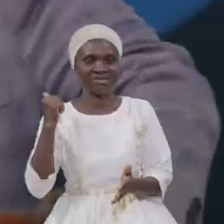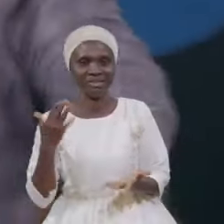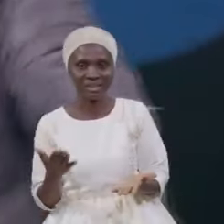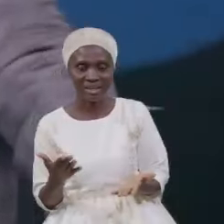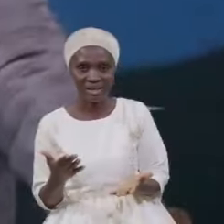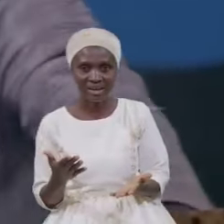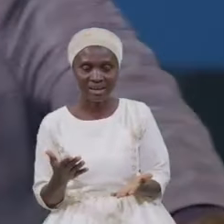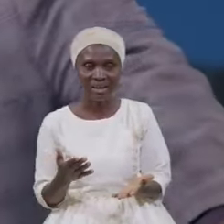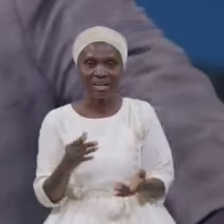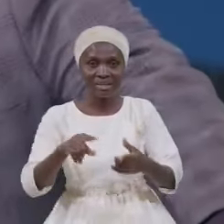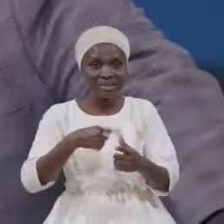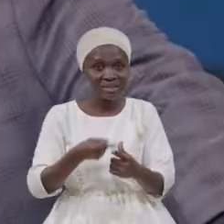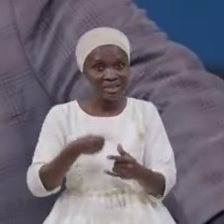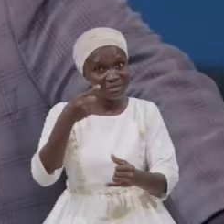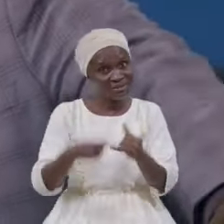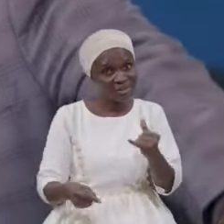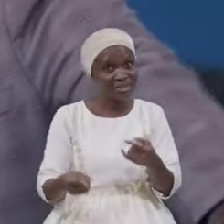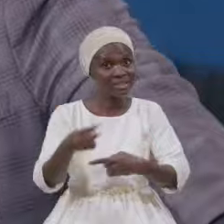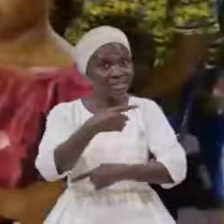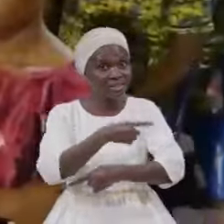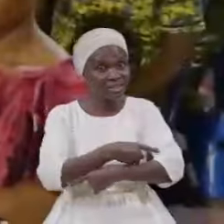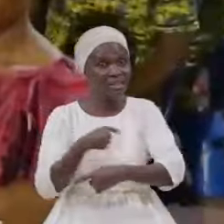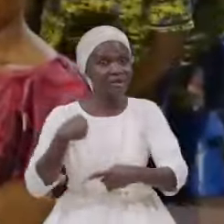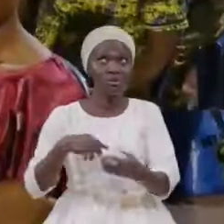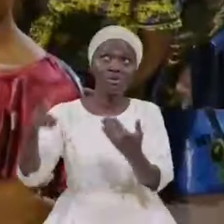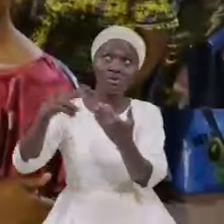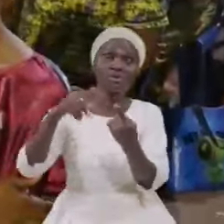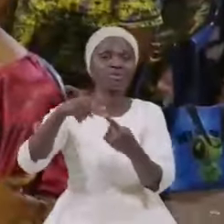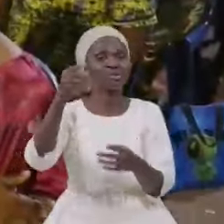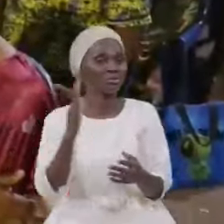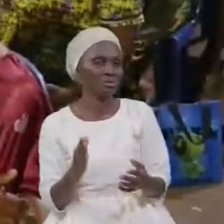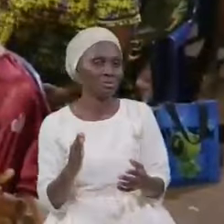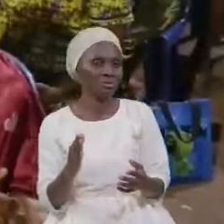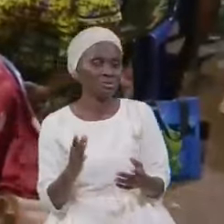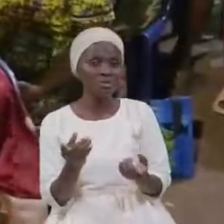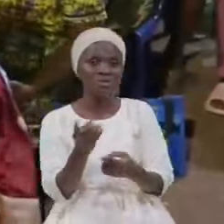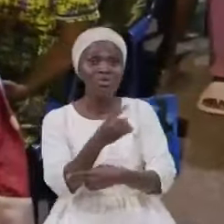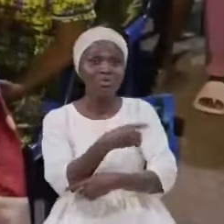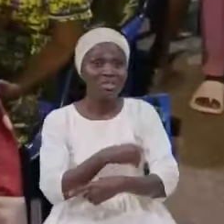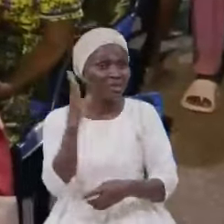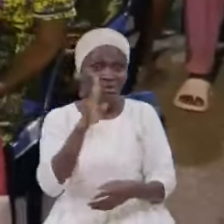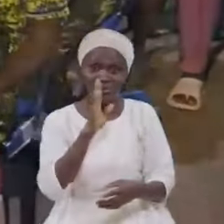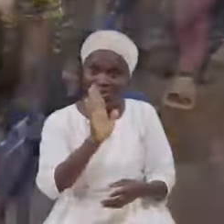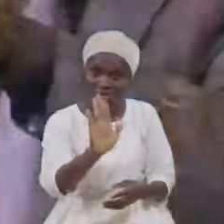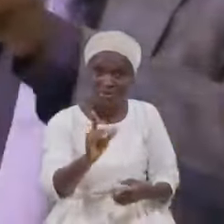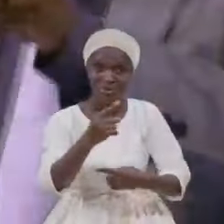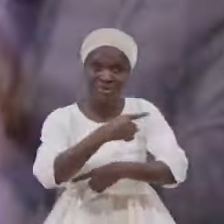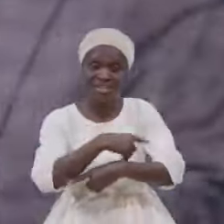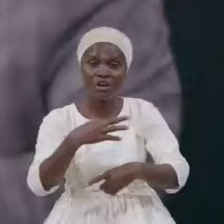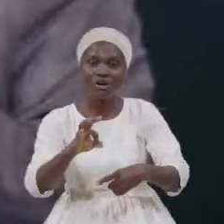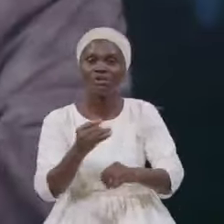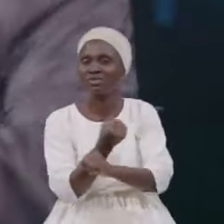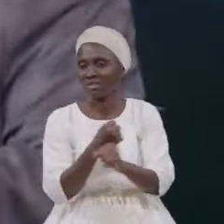Today will be your day of salvation, your day of reconciliation with God, and the day of